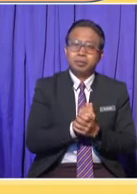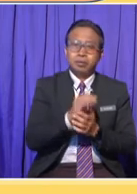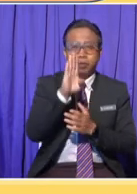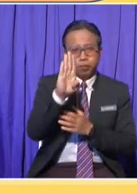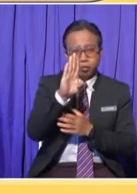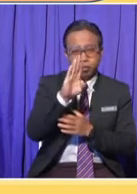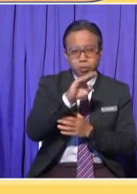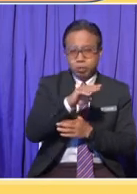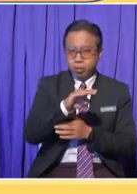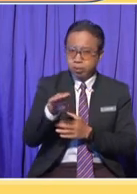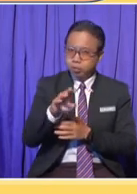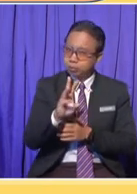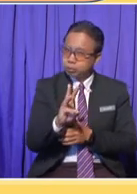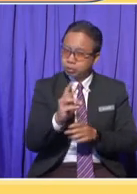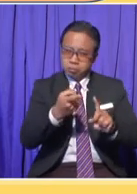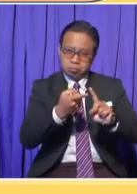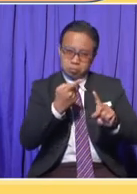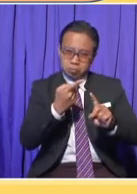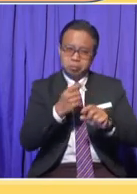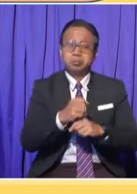4 or 6 squares are red. So,